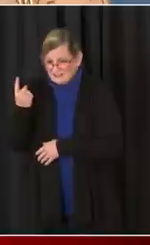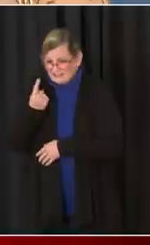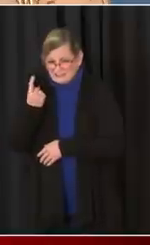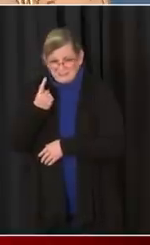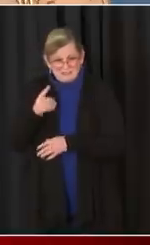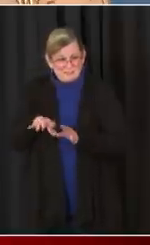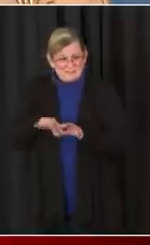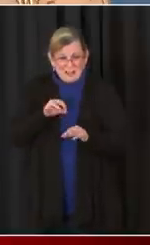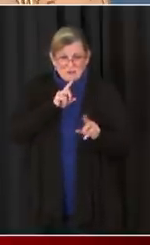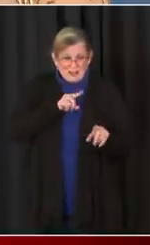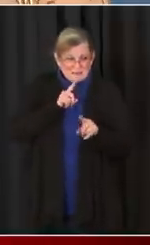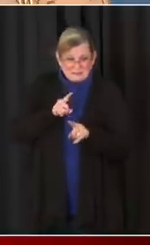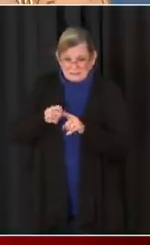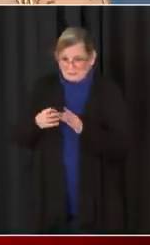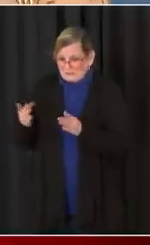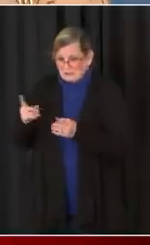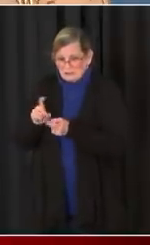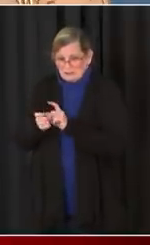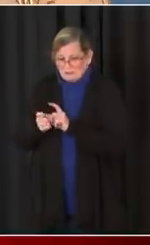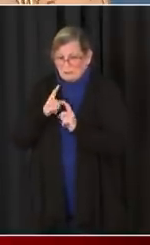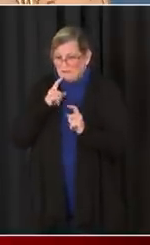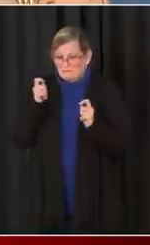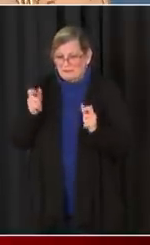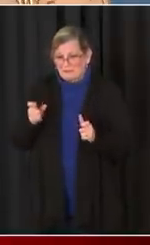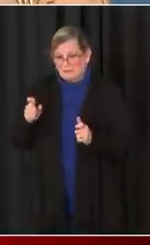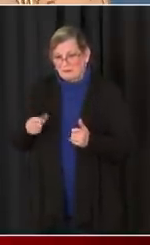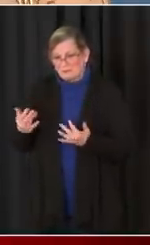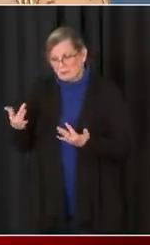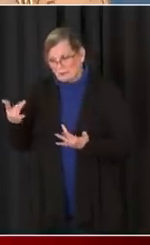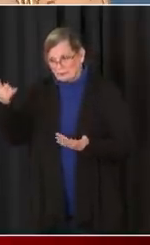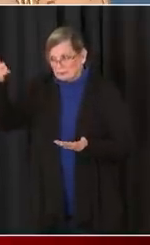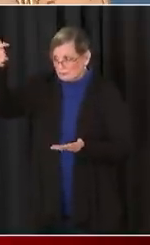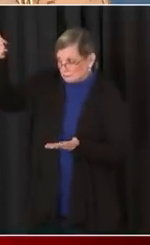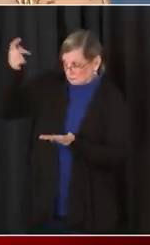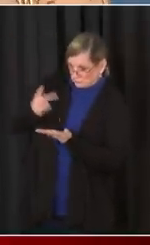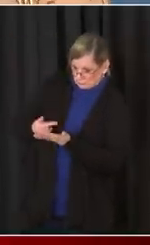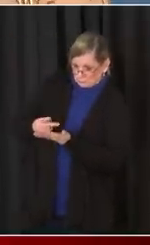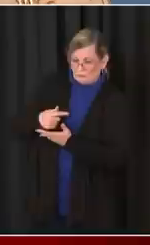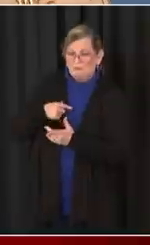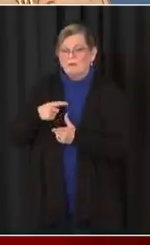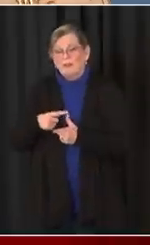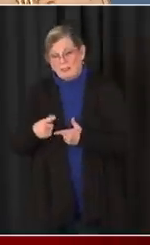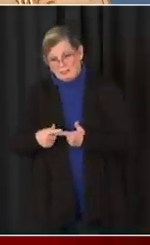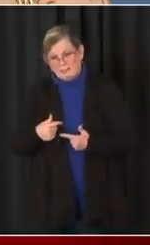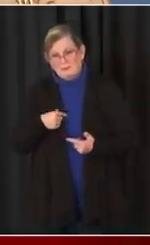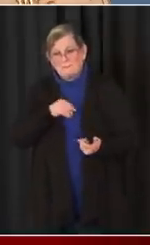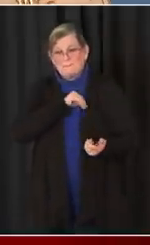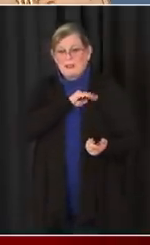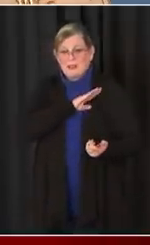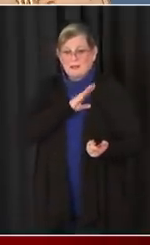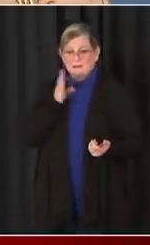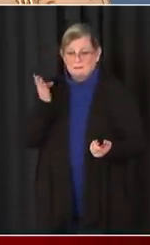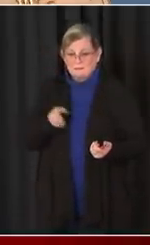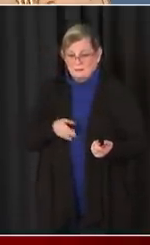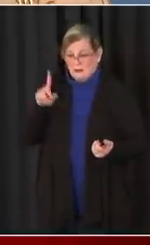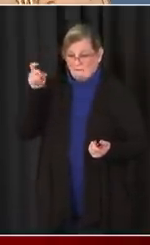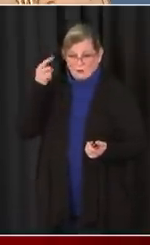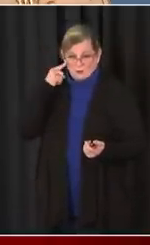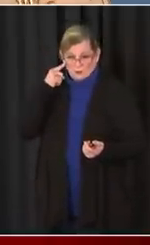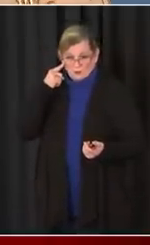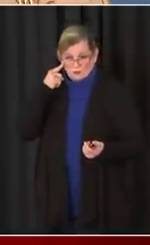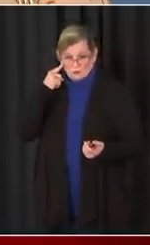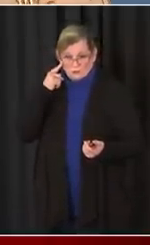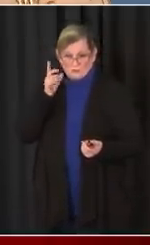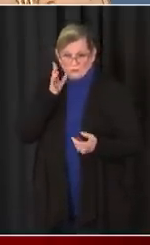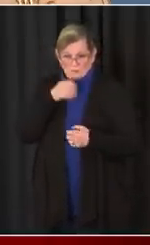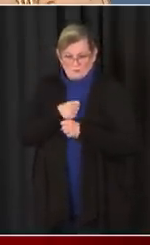response that needs to change dramatically, then I, as mayor/governor, would make